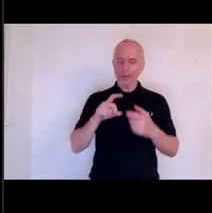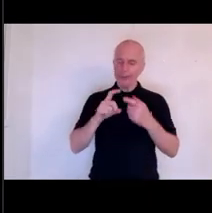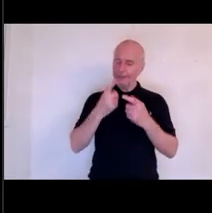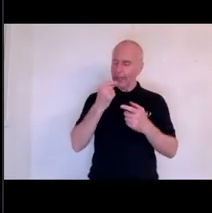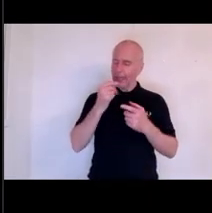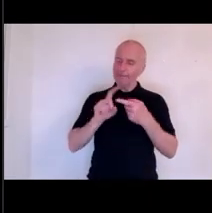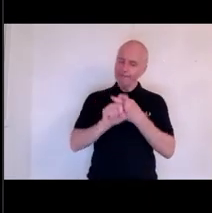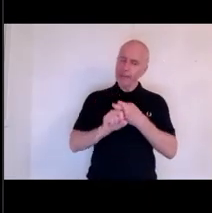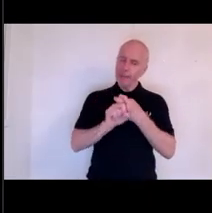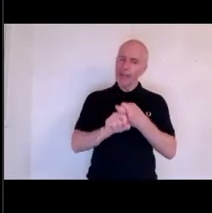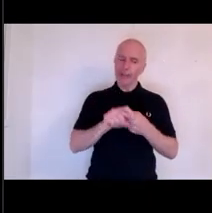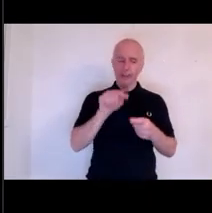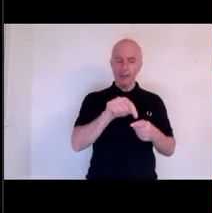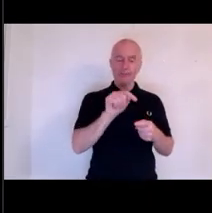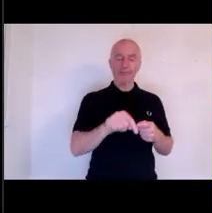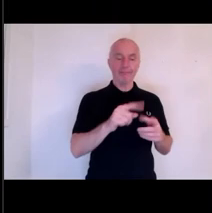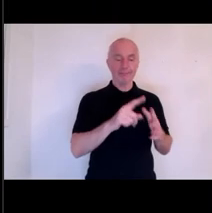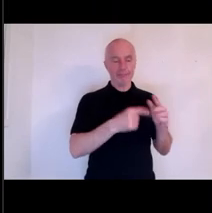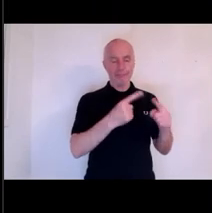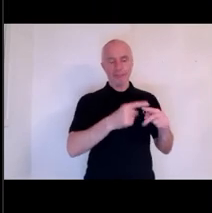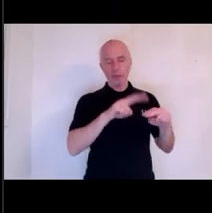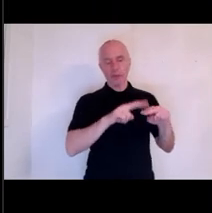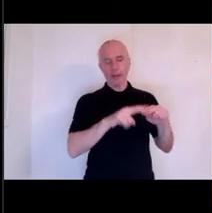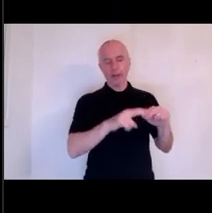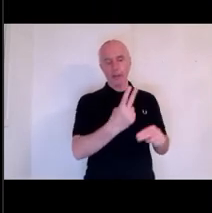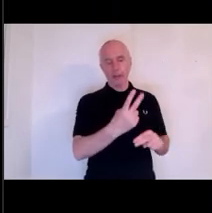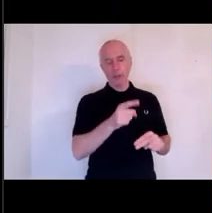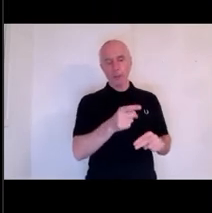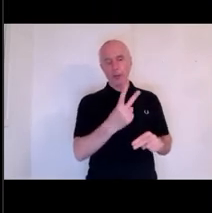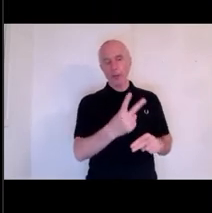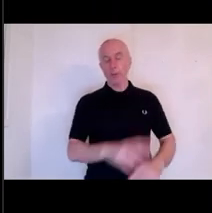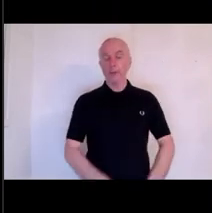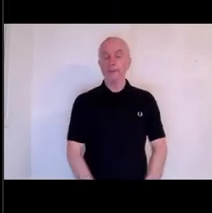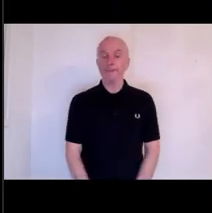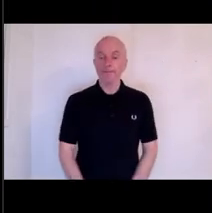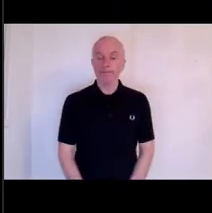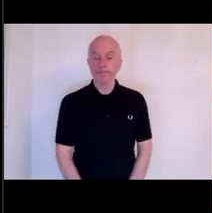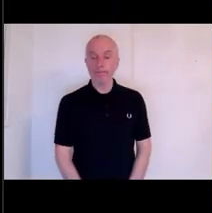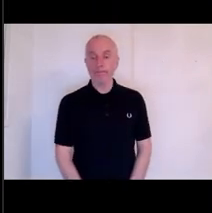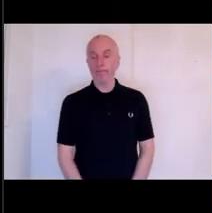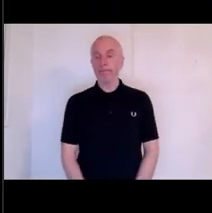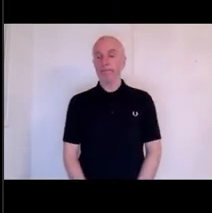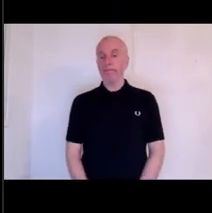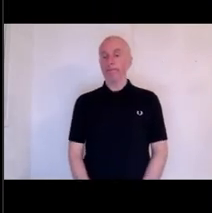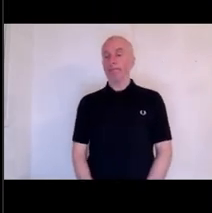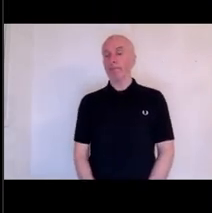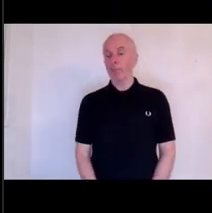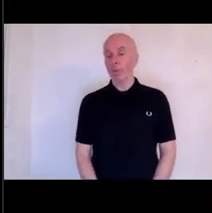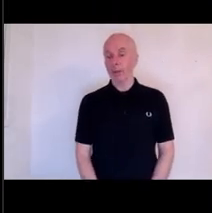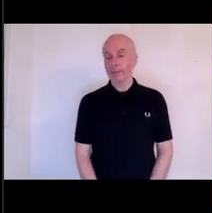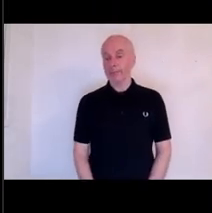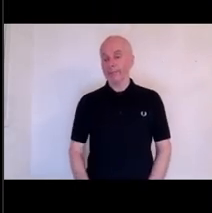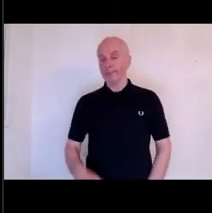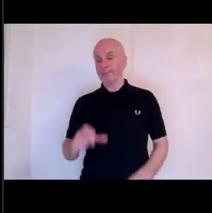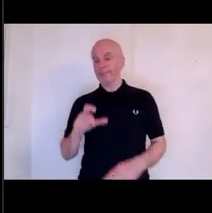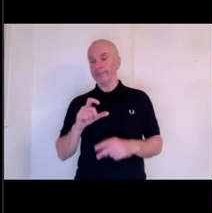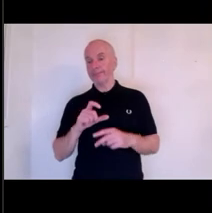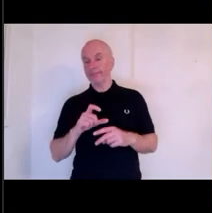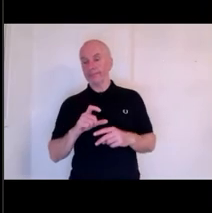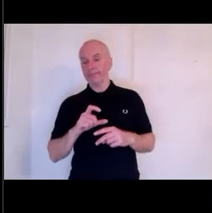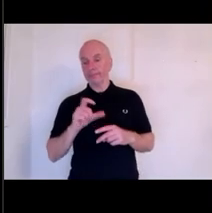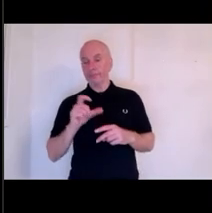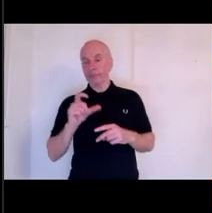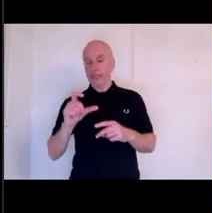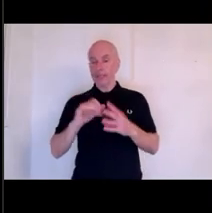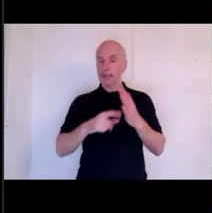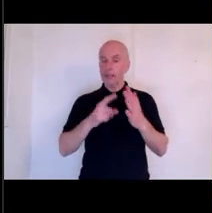Nothing wrong with that at all, Alan. Brilliant. OK, this is an interesting one. And thank you to C. Scott for sending this in. Are similar